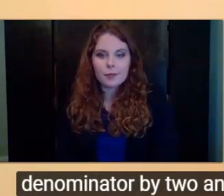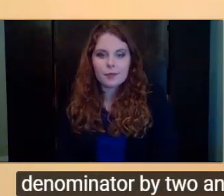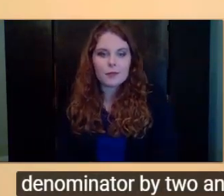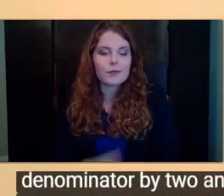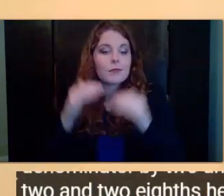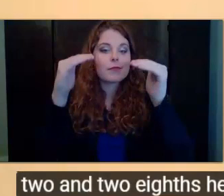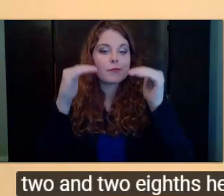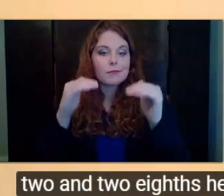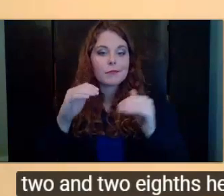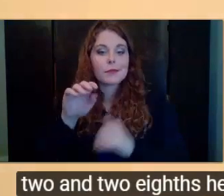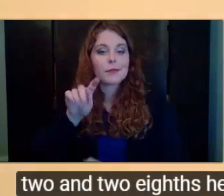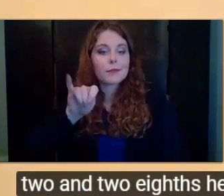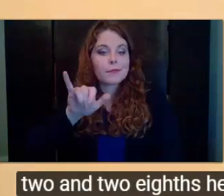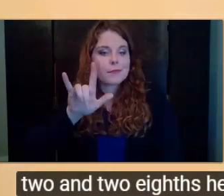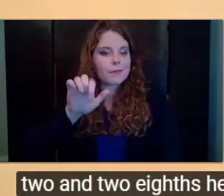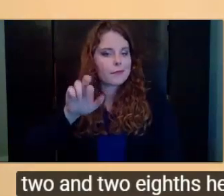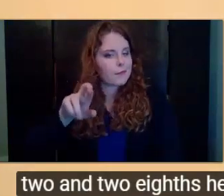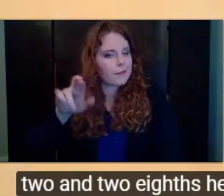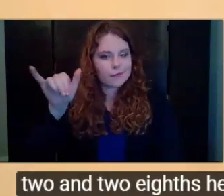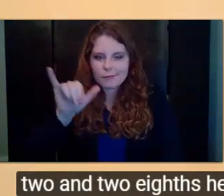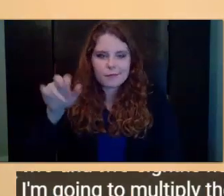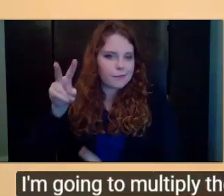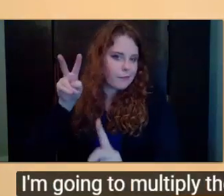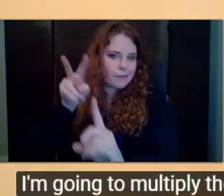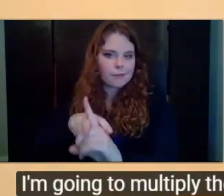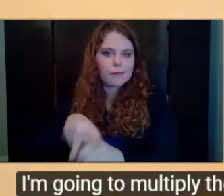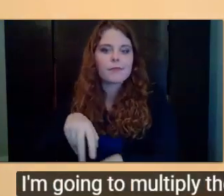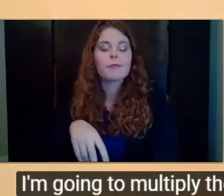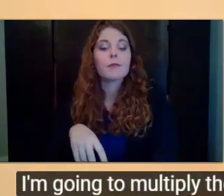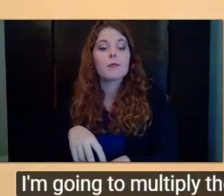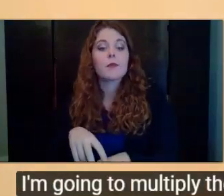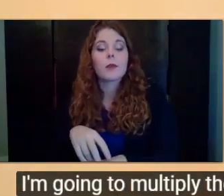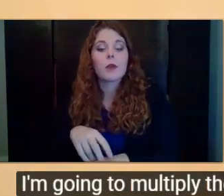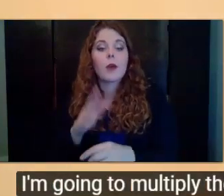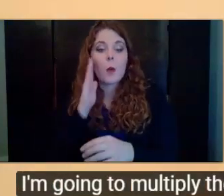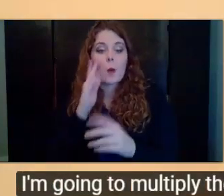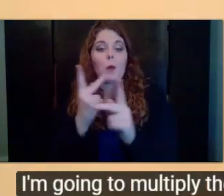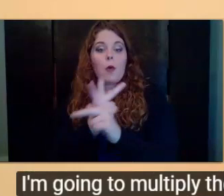Same for Tyler. I'm going to multiply the numerator and the denominator by 2.